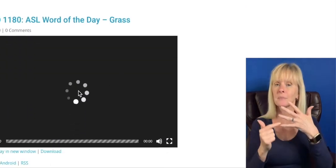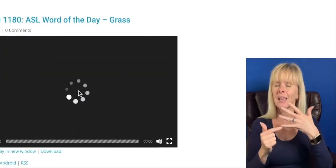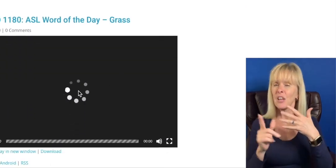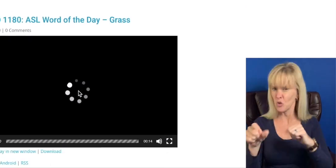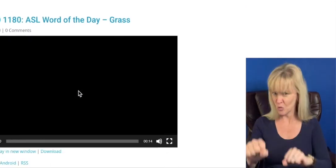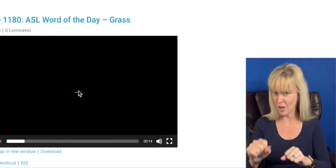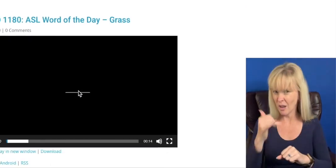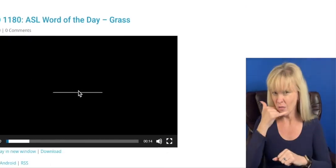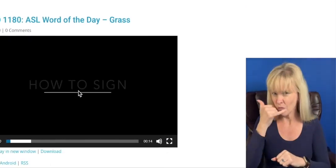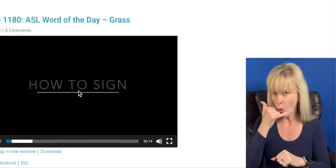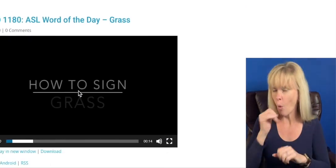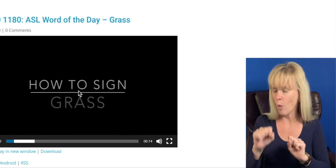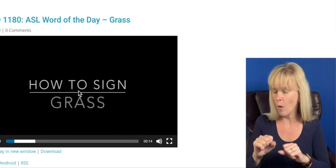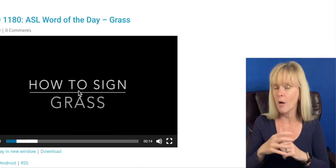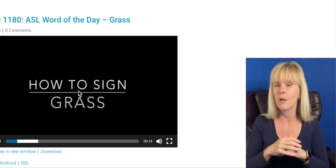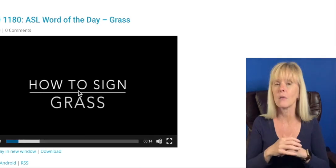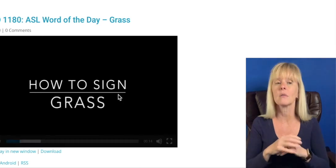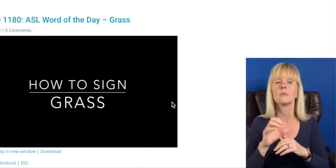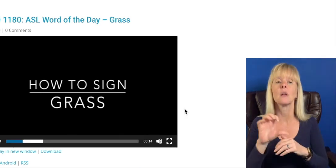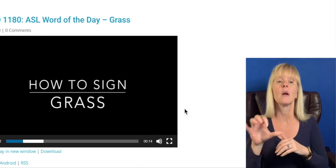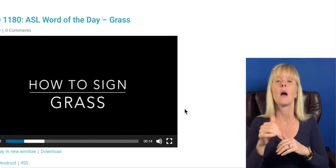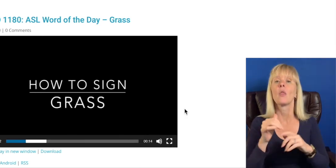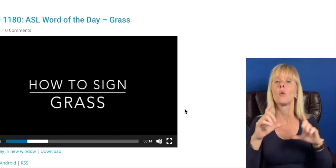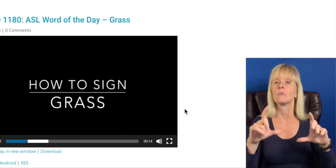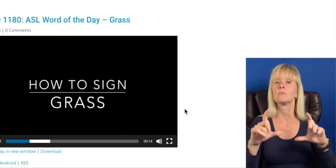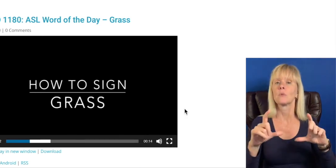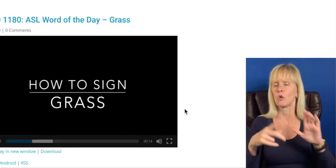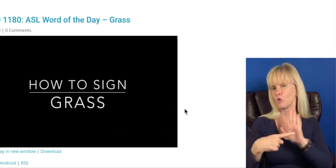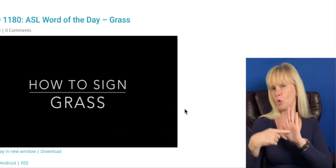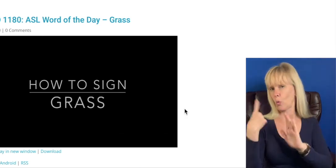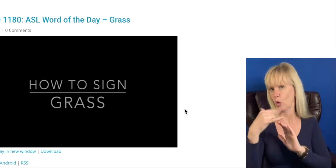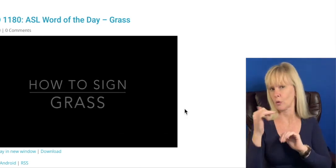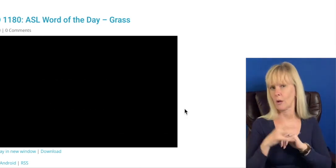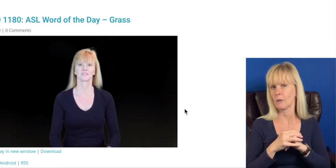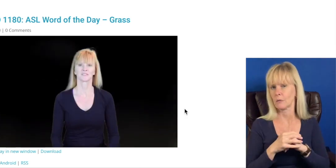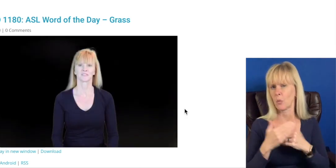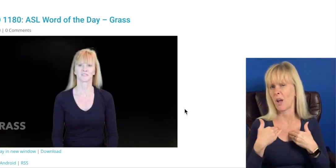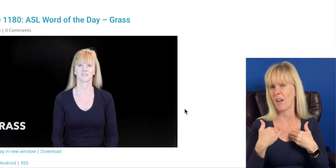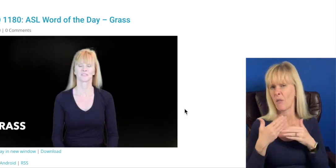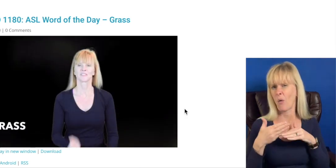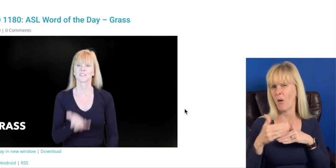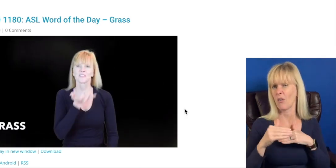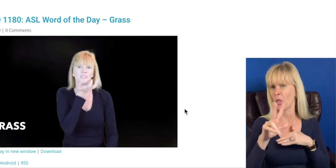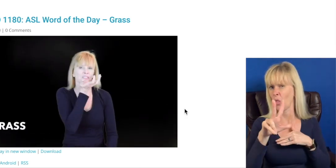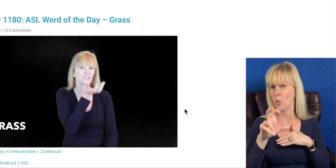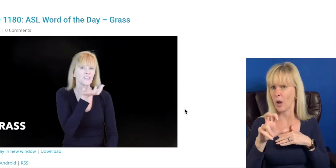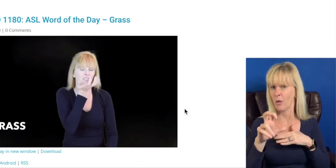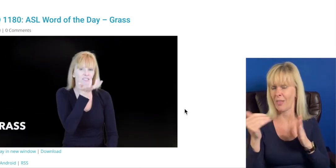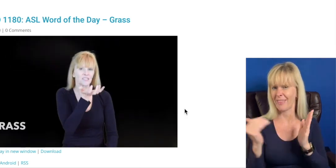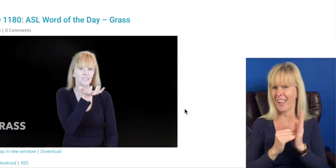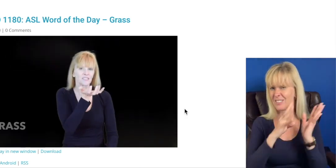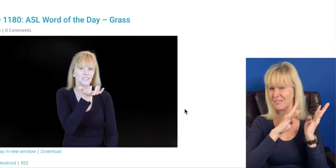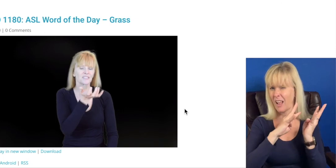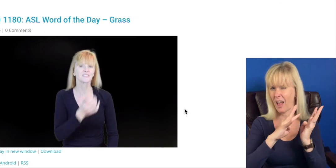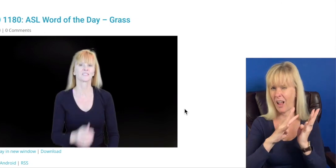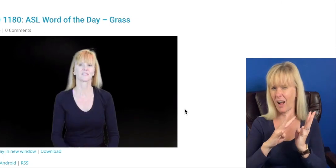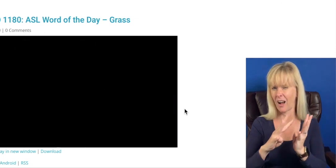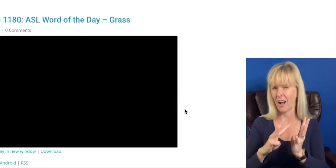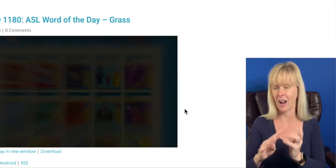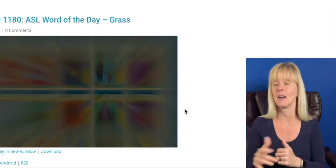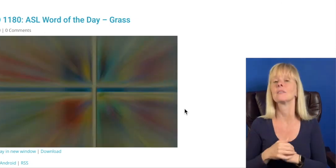your iPhone. And this is what one of them look like. Currently, we have about over 300,000